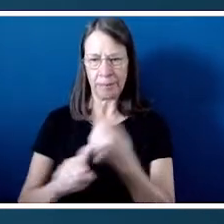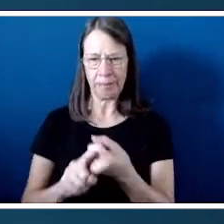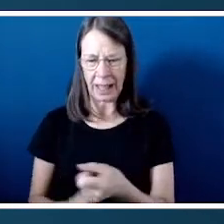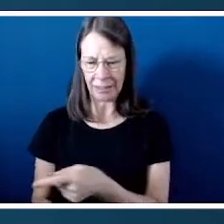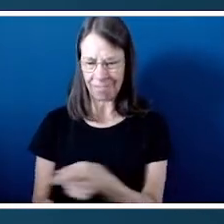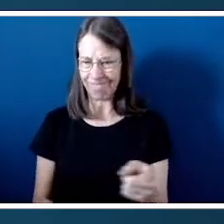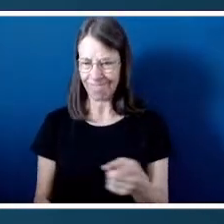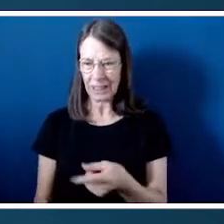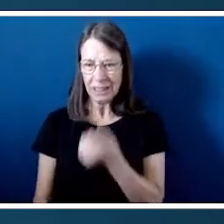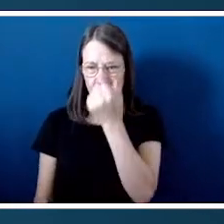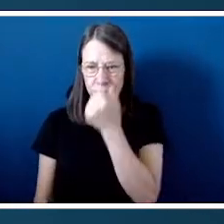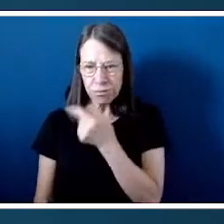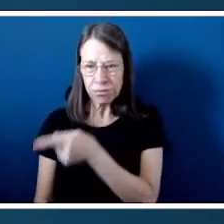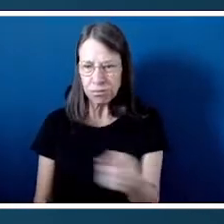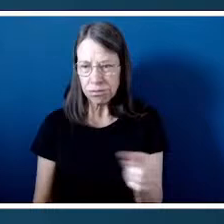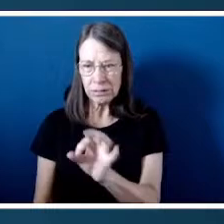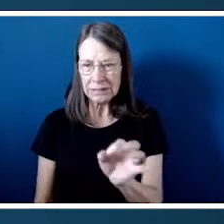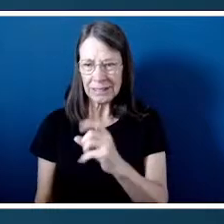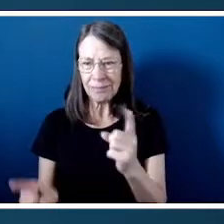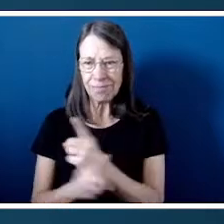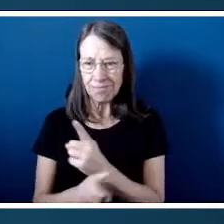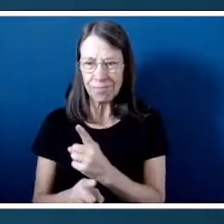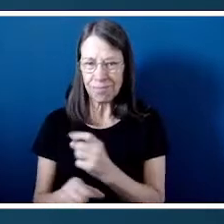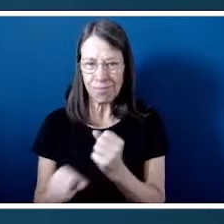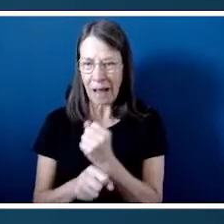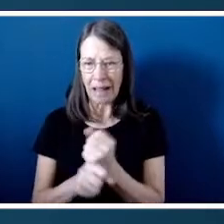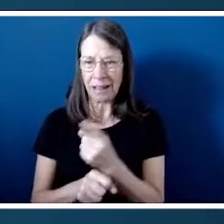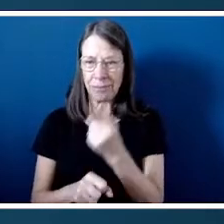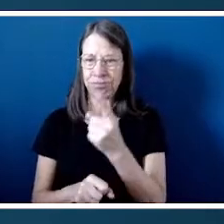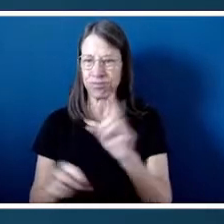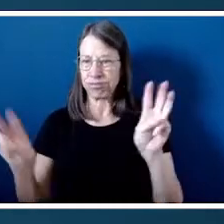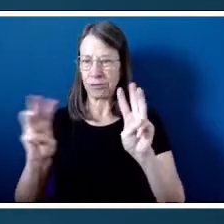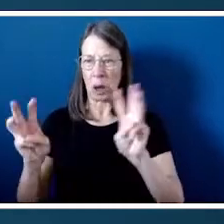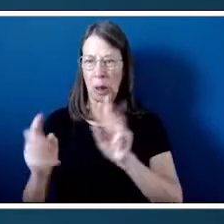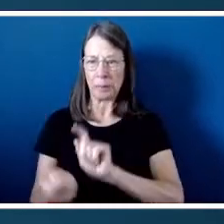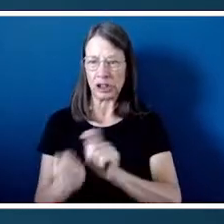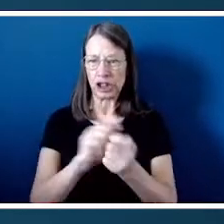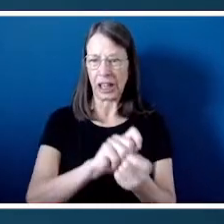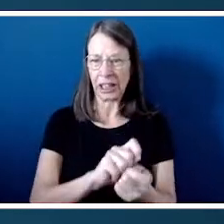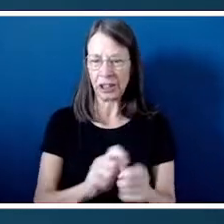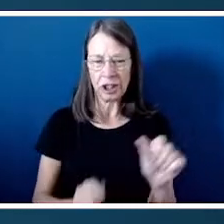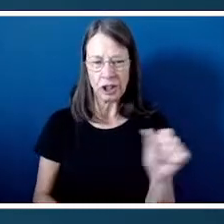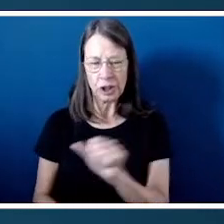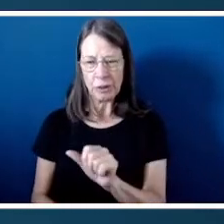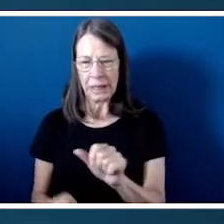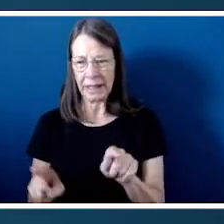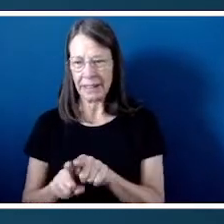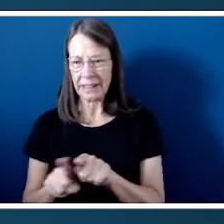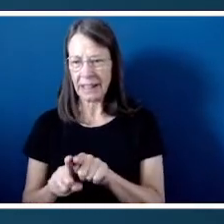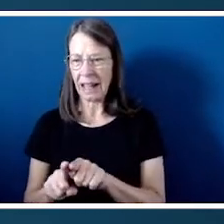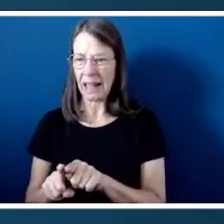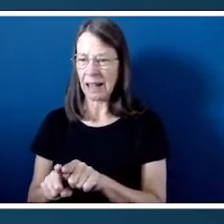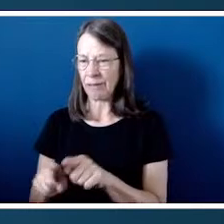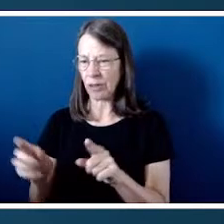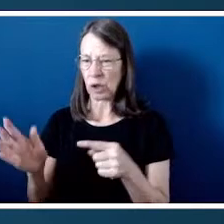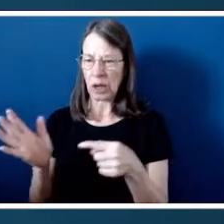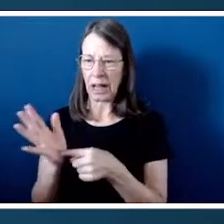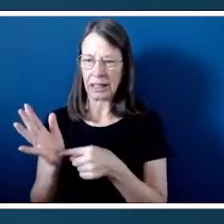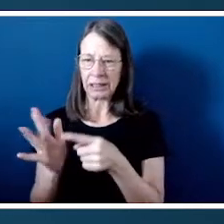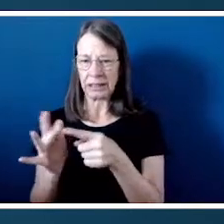same for Kiribati or Tuvalu as they are for India,